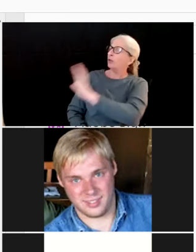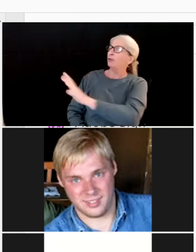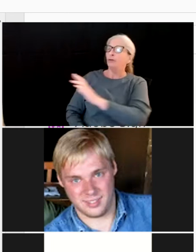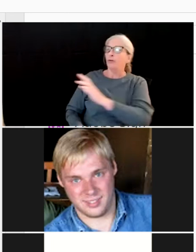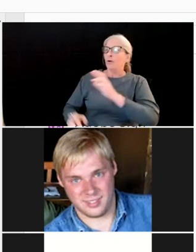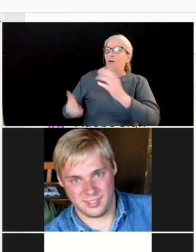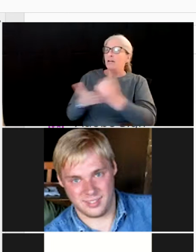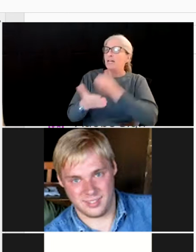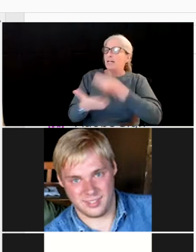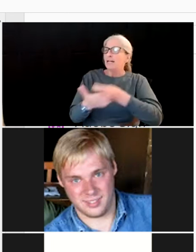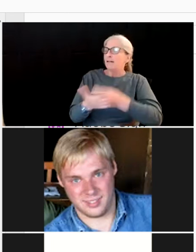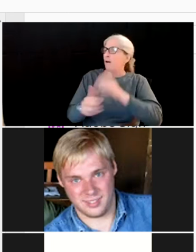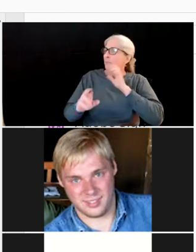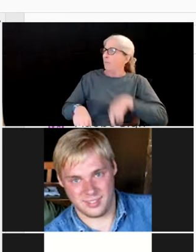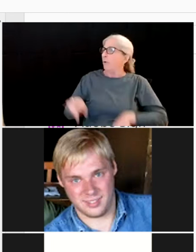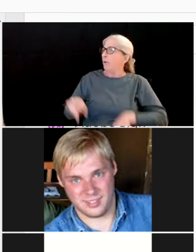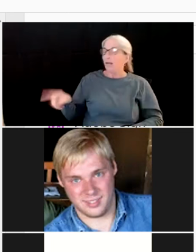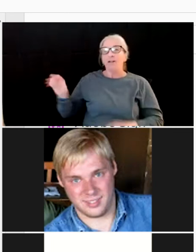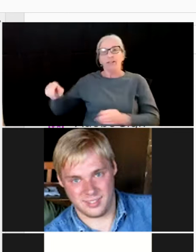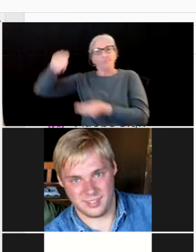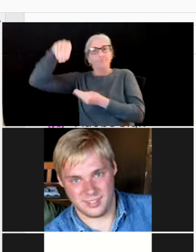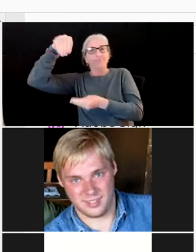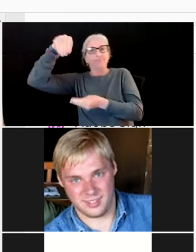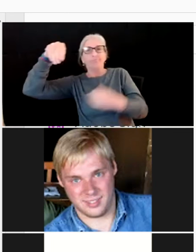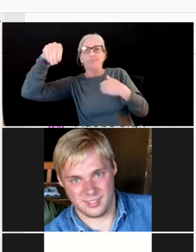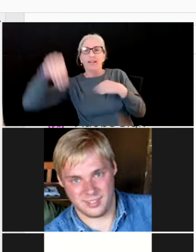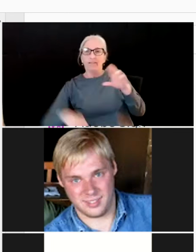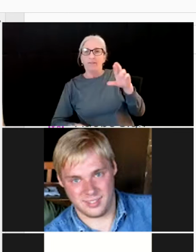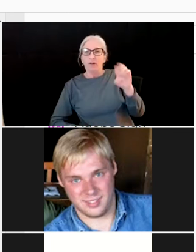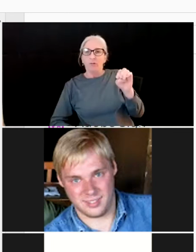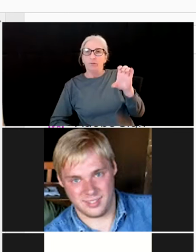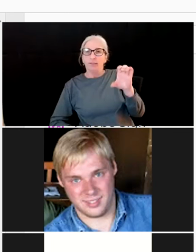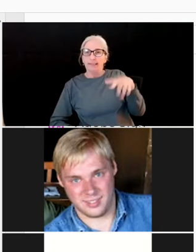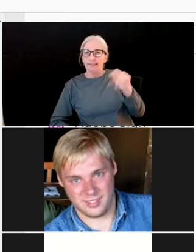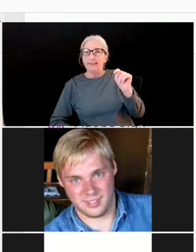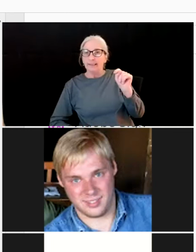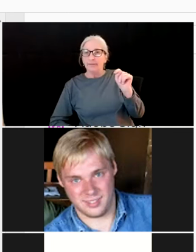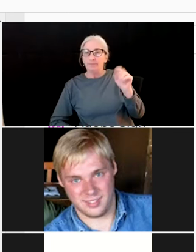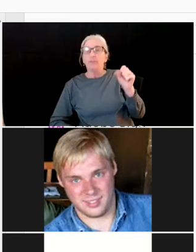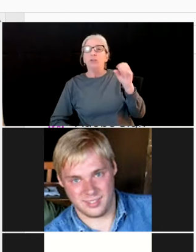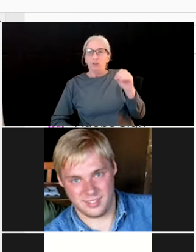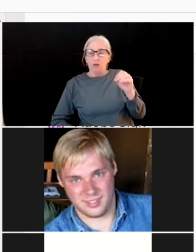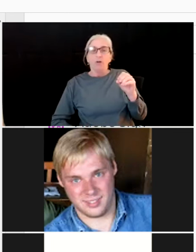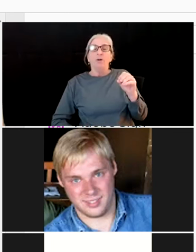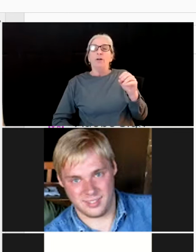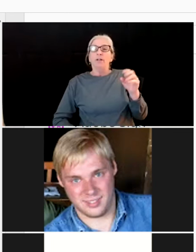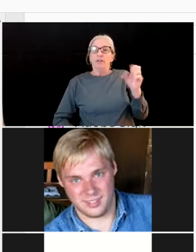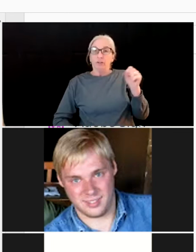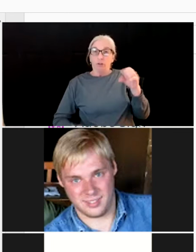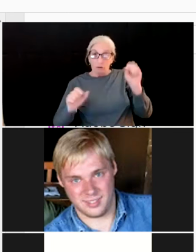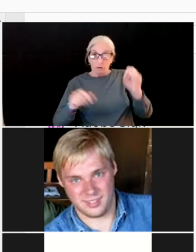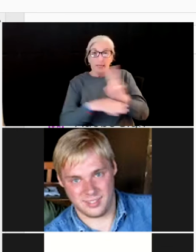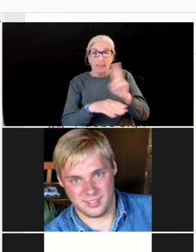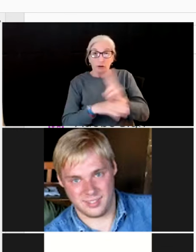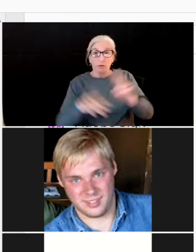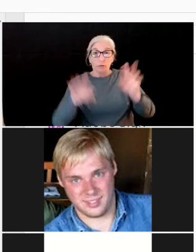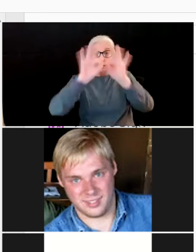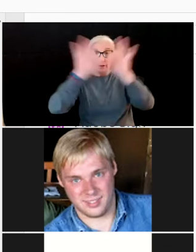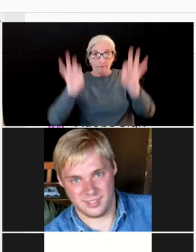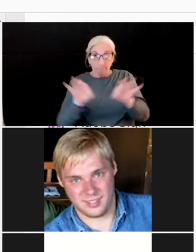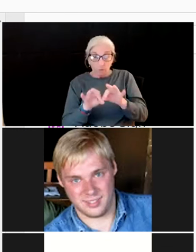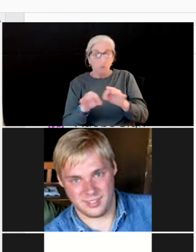to report. Certified mail is another way, keeping copies of any receipts, as well as any correspondence that Social Security sends